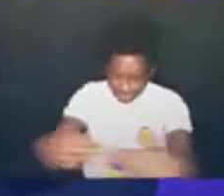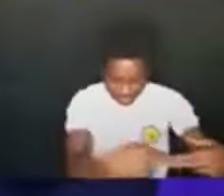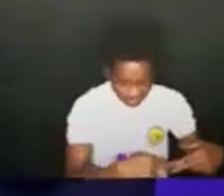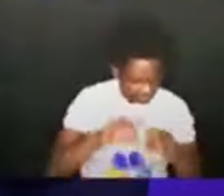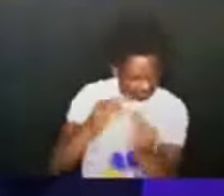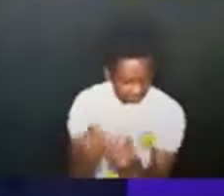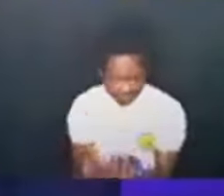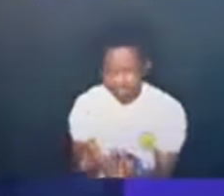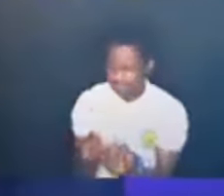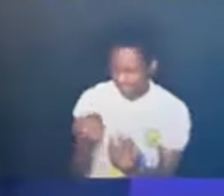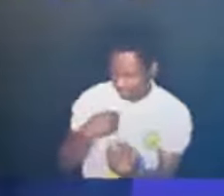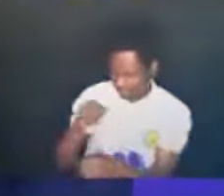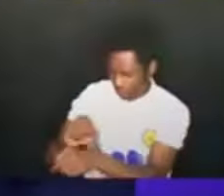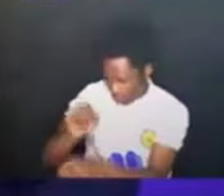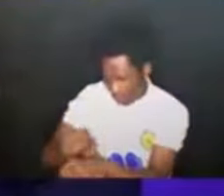Work to